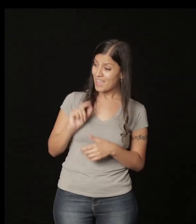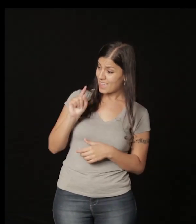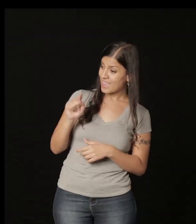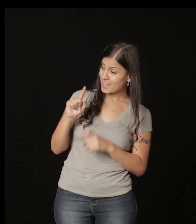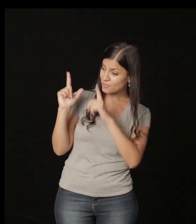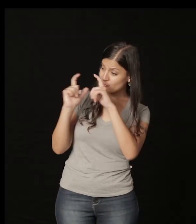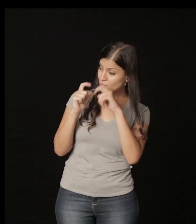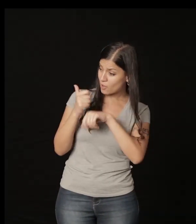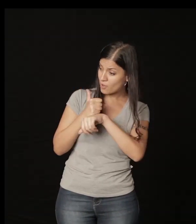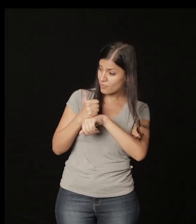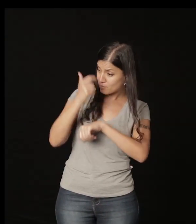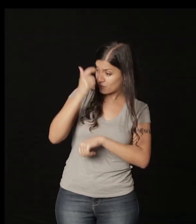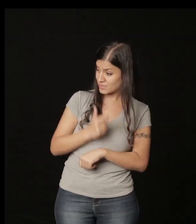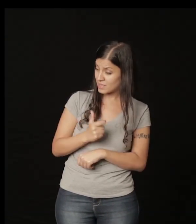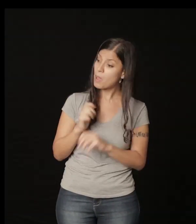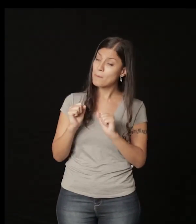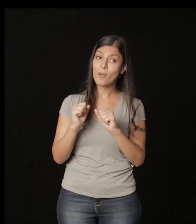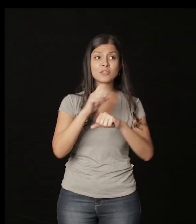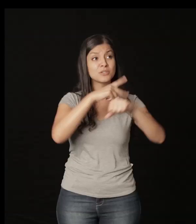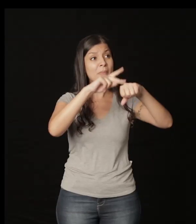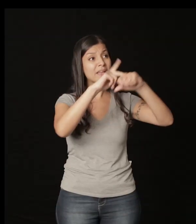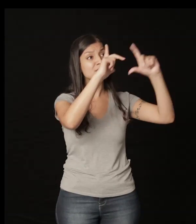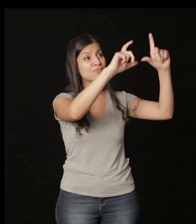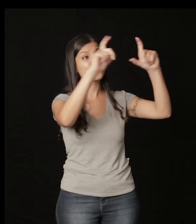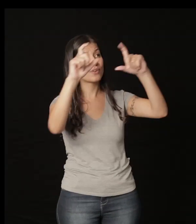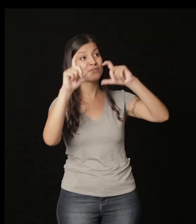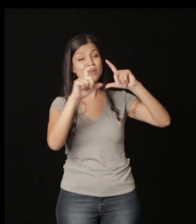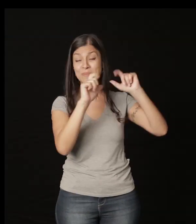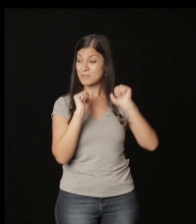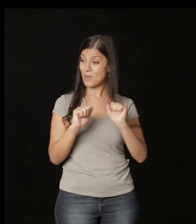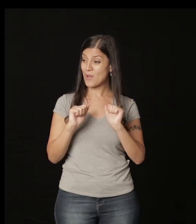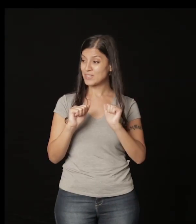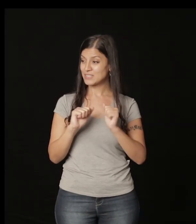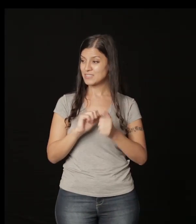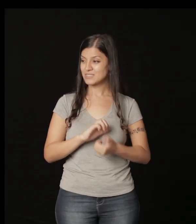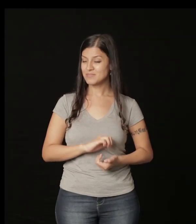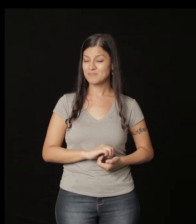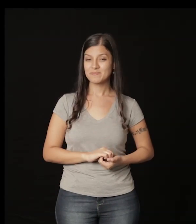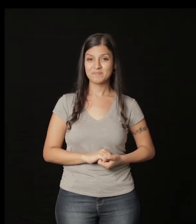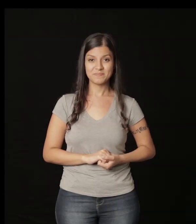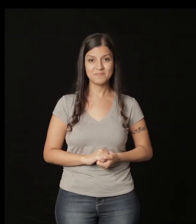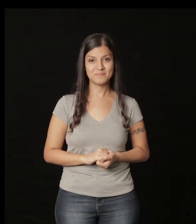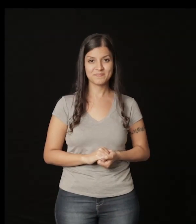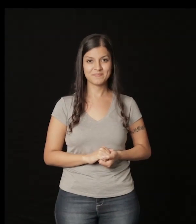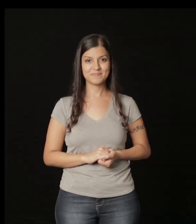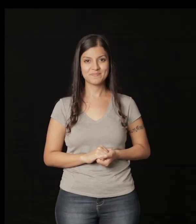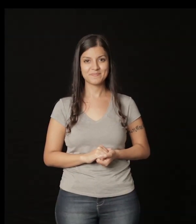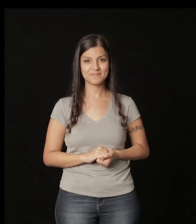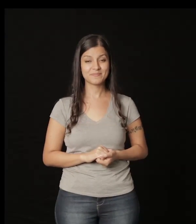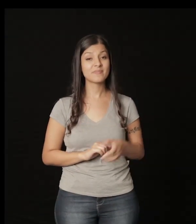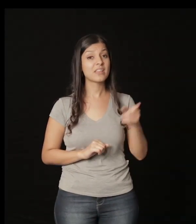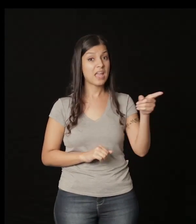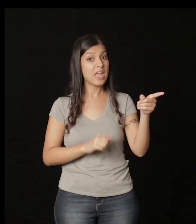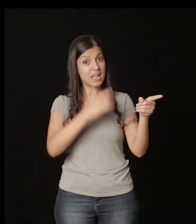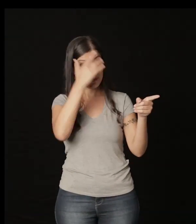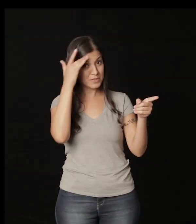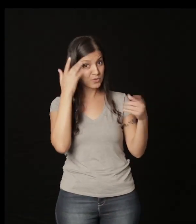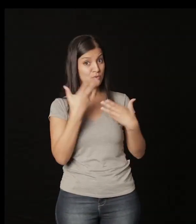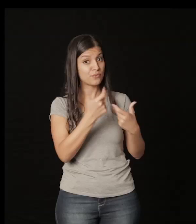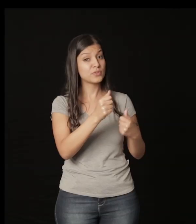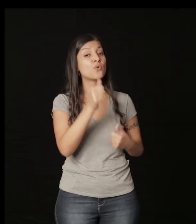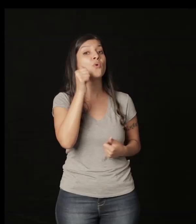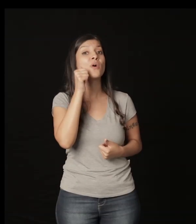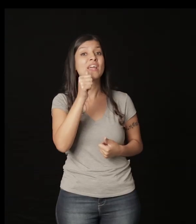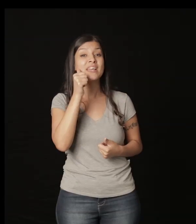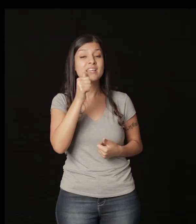photographer, let's invite him, and he can take pictures of our country. In this case, the person who was inviting us was